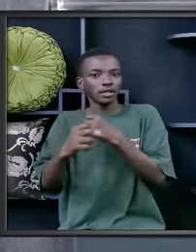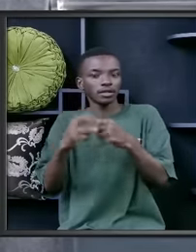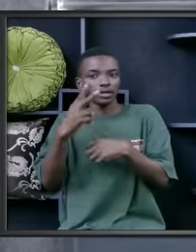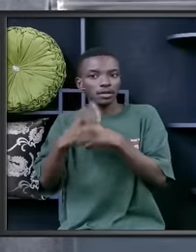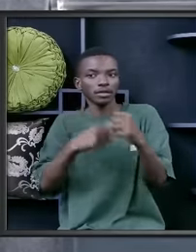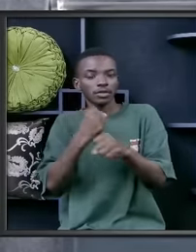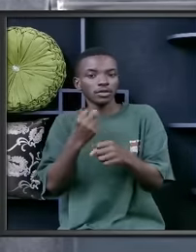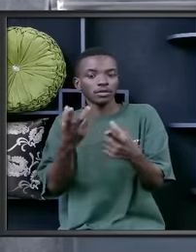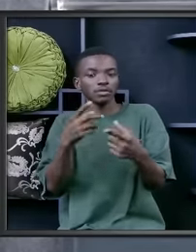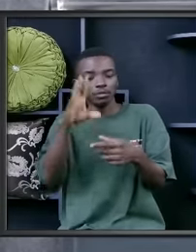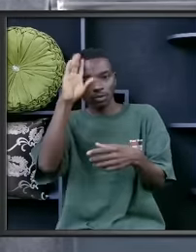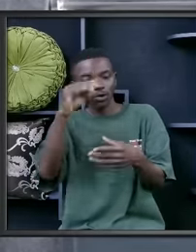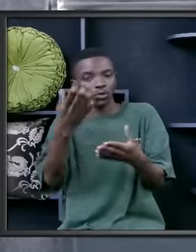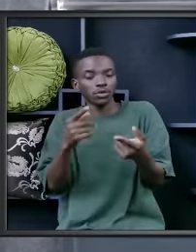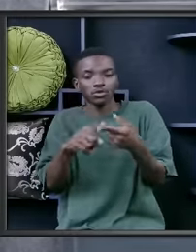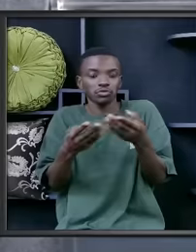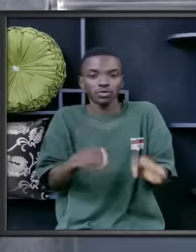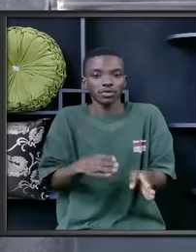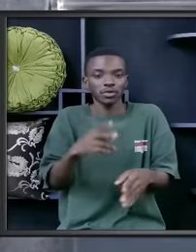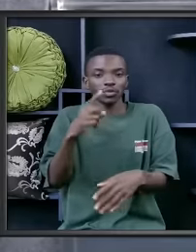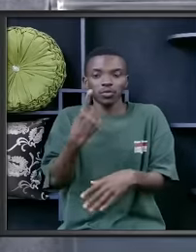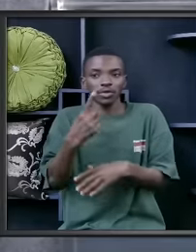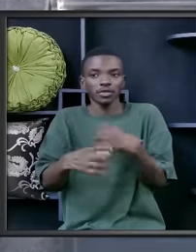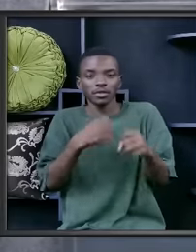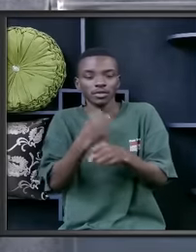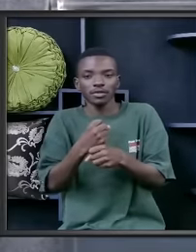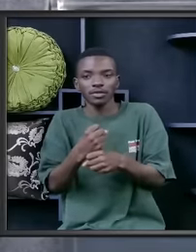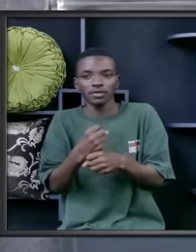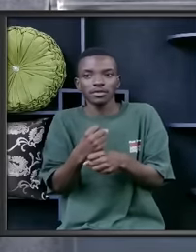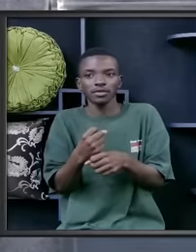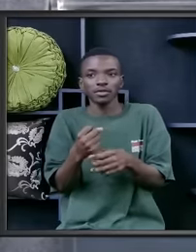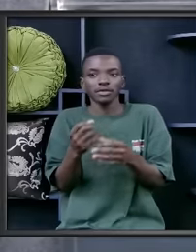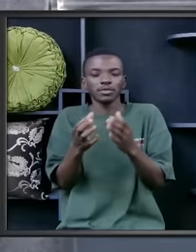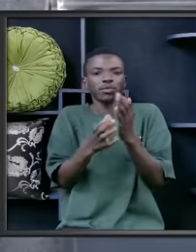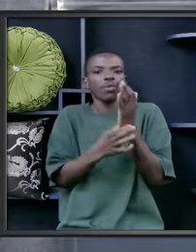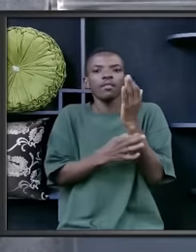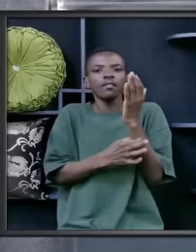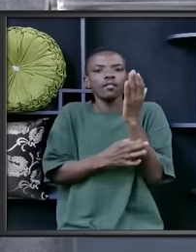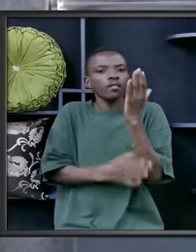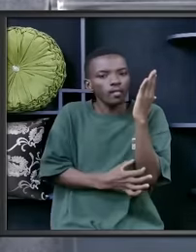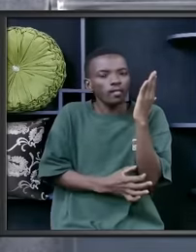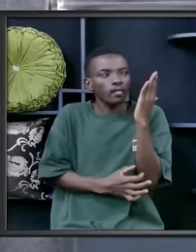was fat. In that year one, just one term, he became like a skeleton. Very good.